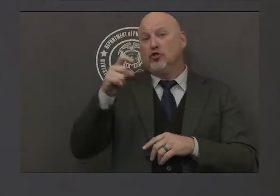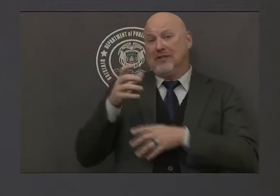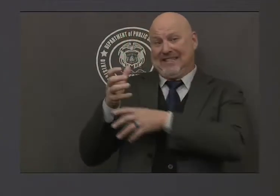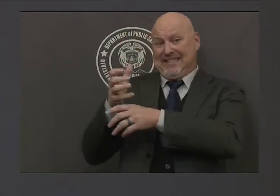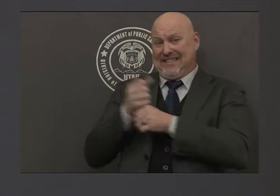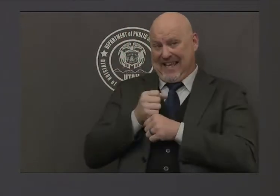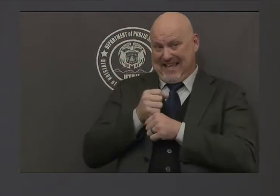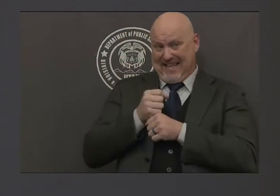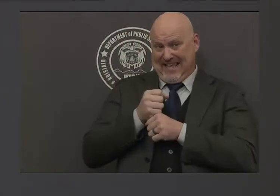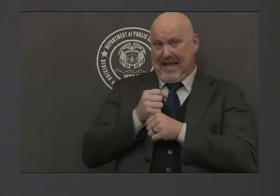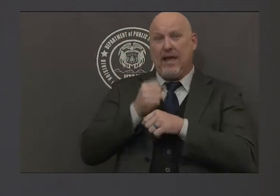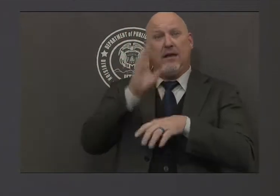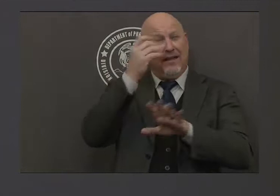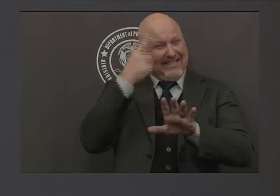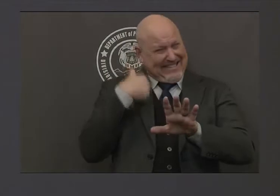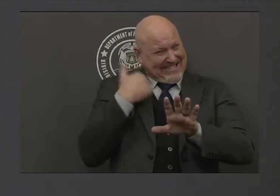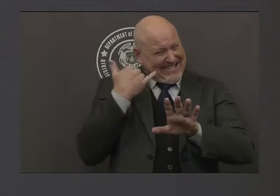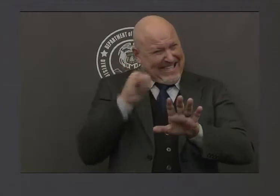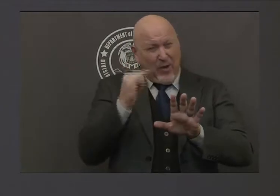December,